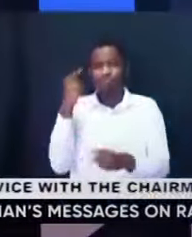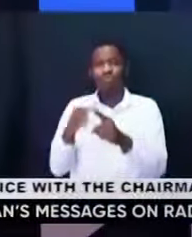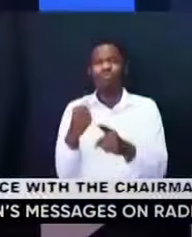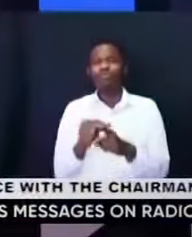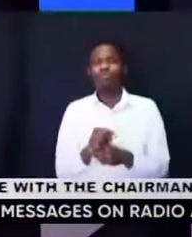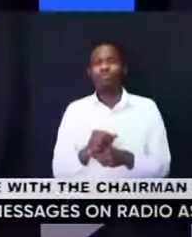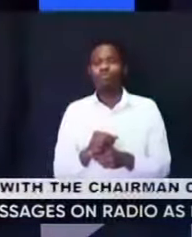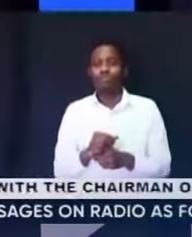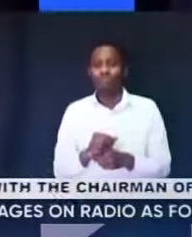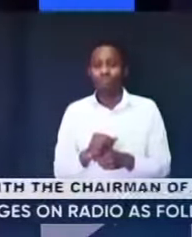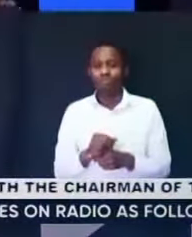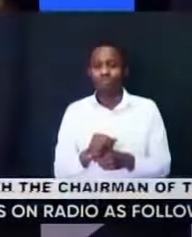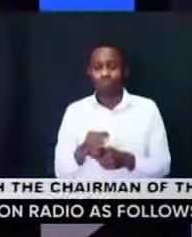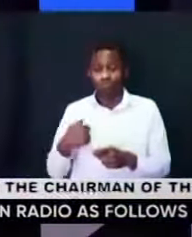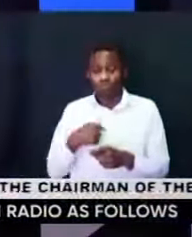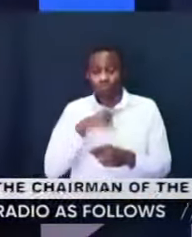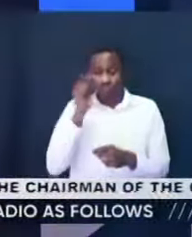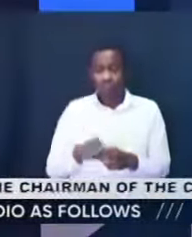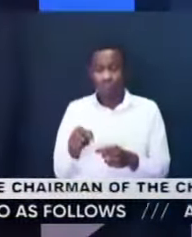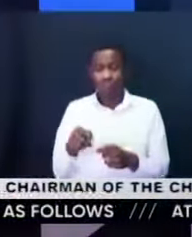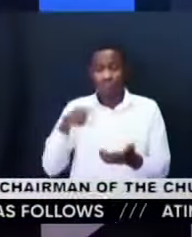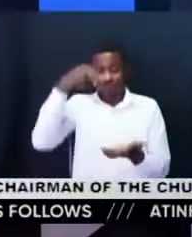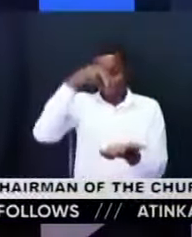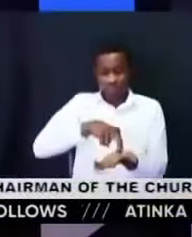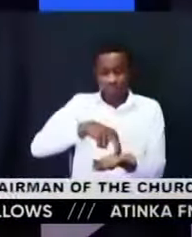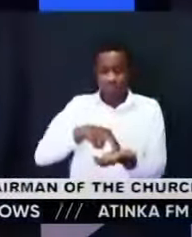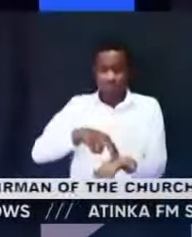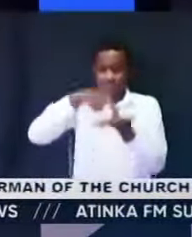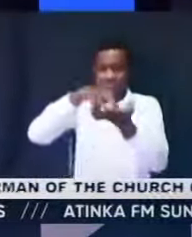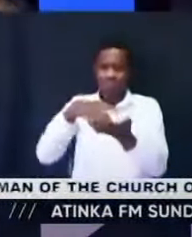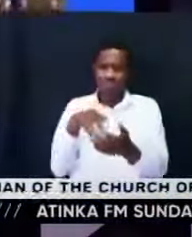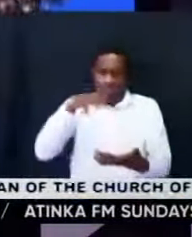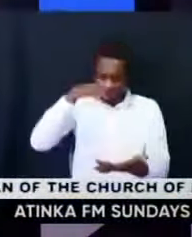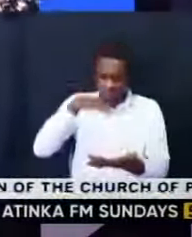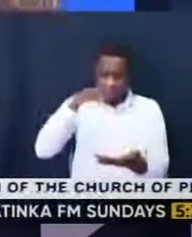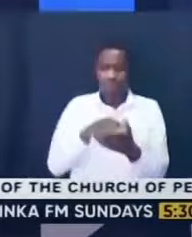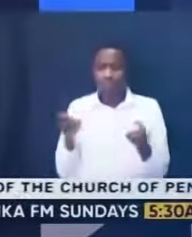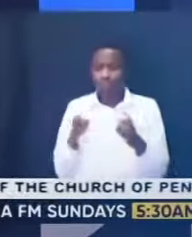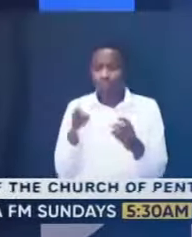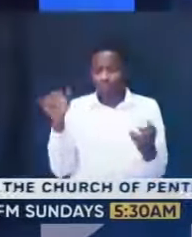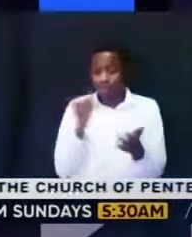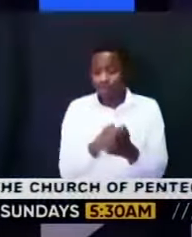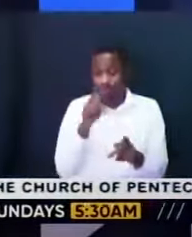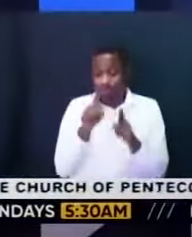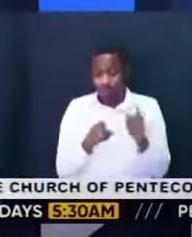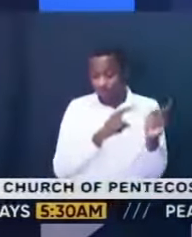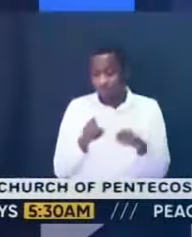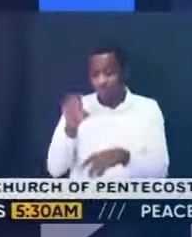God we have to arise and study so that as people come to